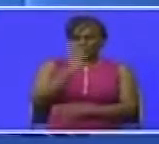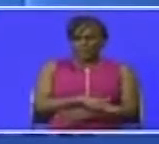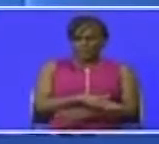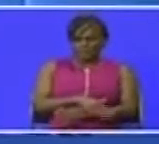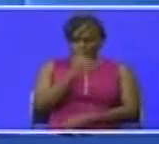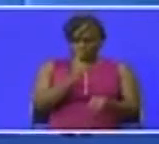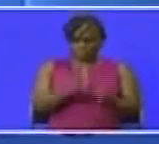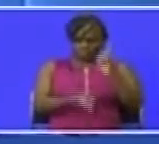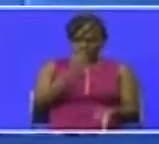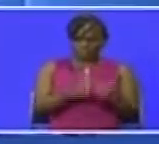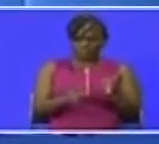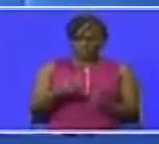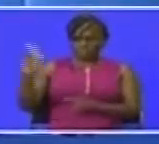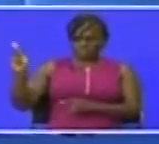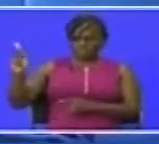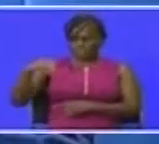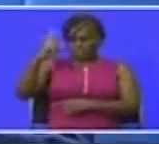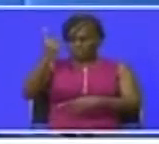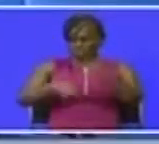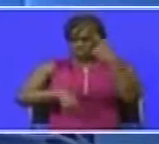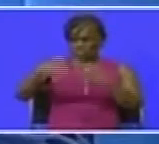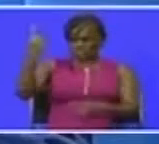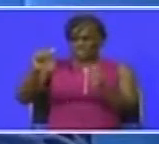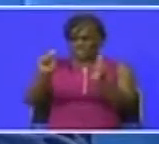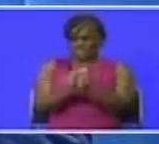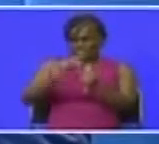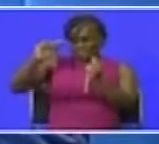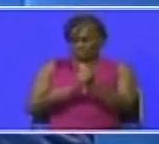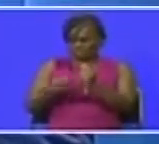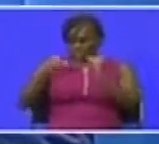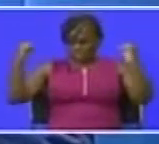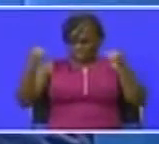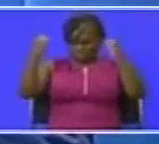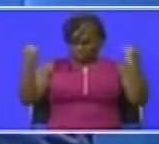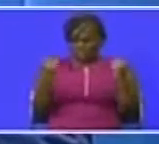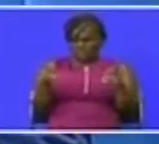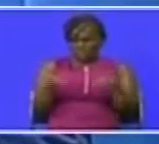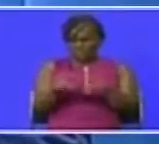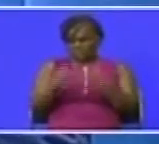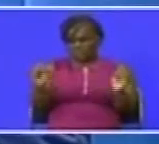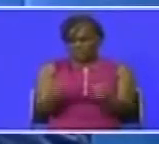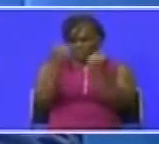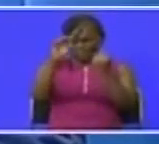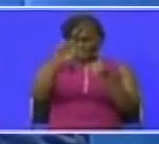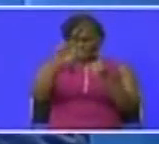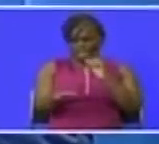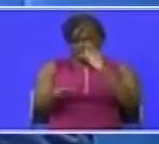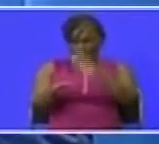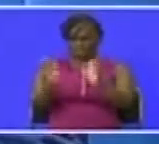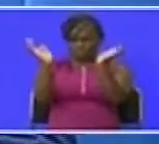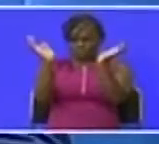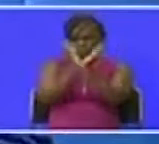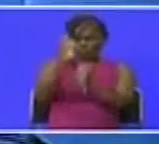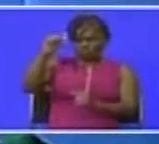Now back to matters of the track. Wilfred Kimetei is the winner of the 10,000 meters in the Kenyan Prison Services Championships that got underway at the Nyayo National Stadium